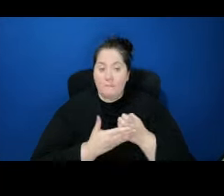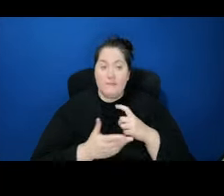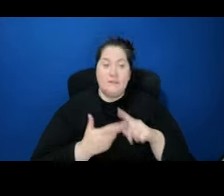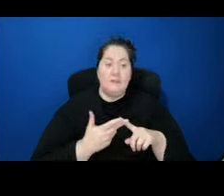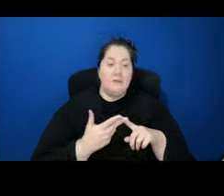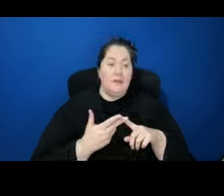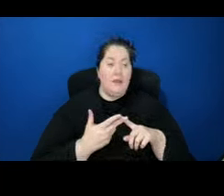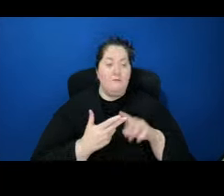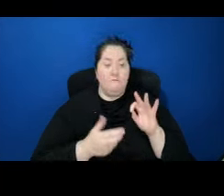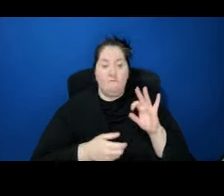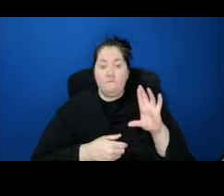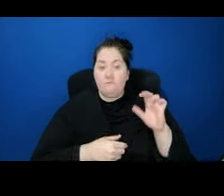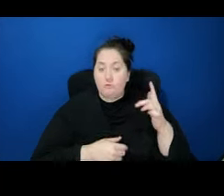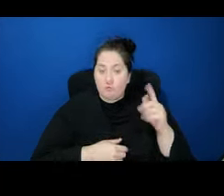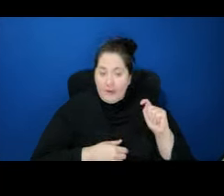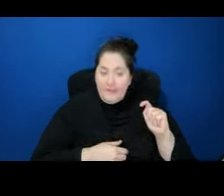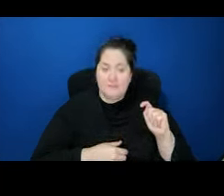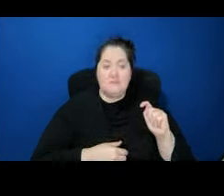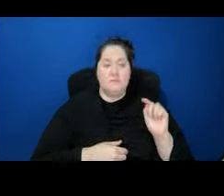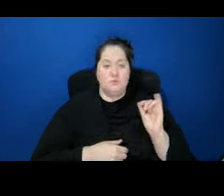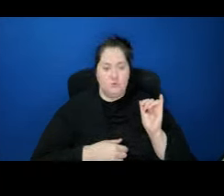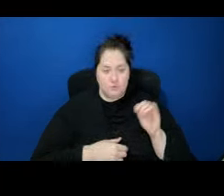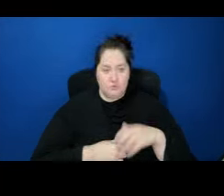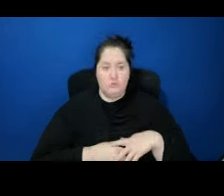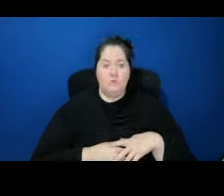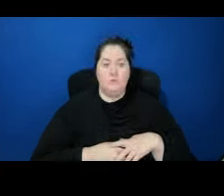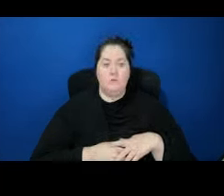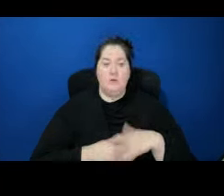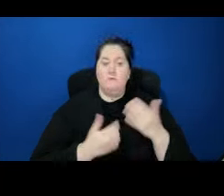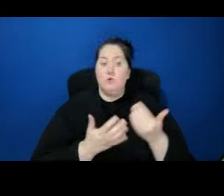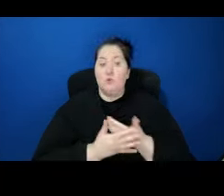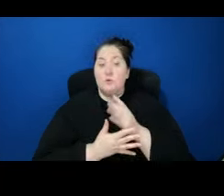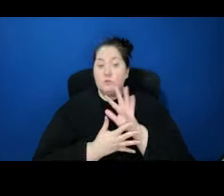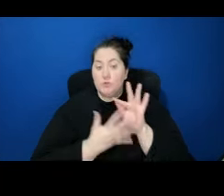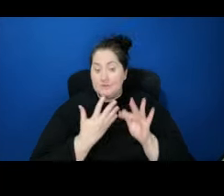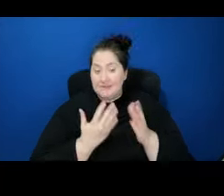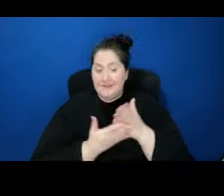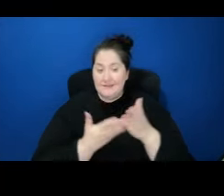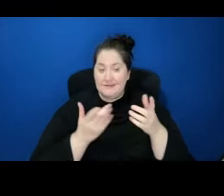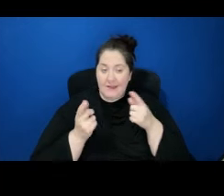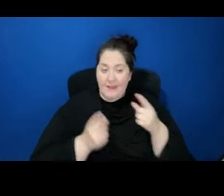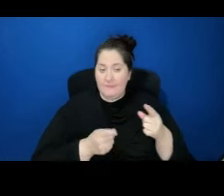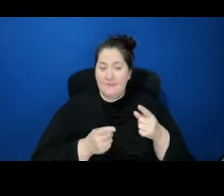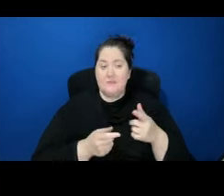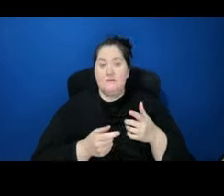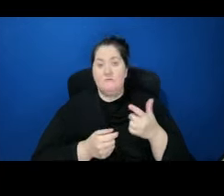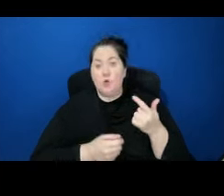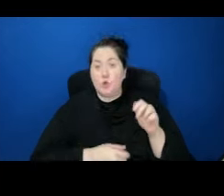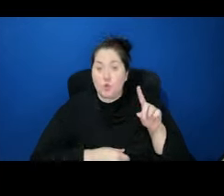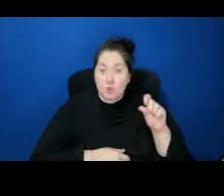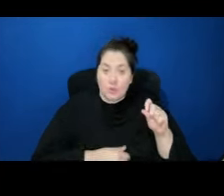delivery. And of course, we have a lot of new choices and things that are happening as goods and services